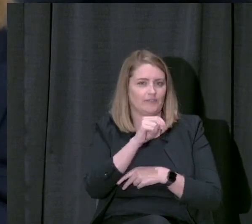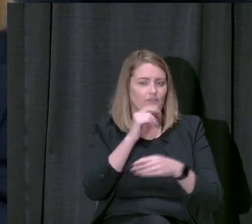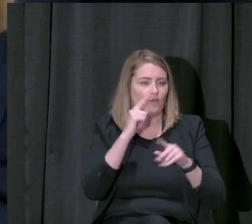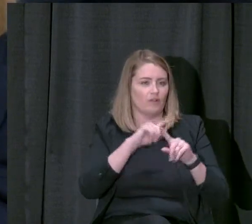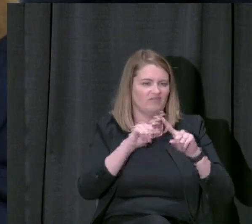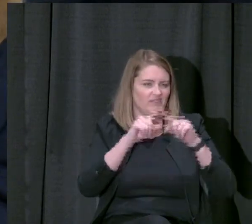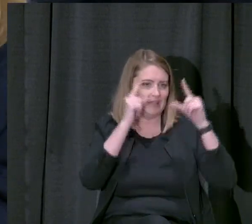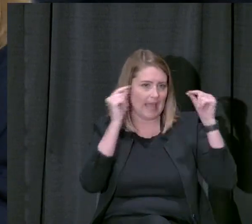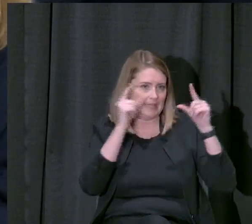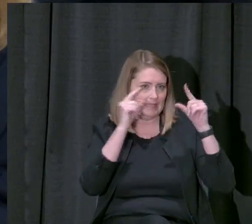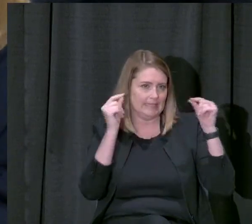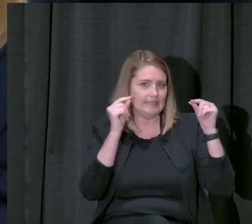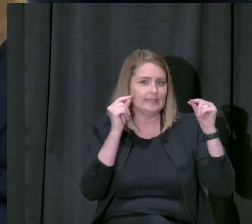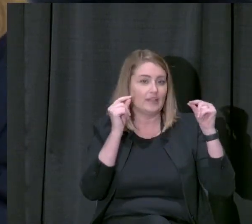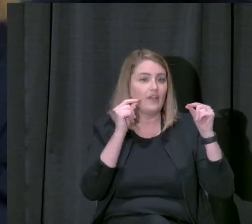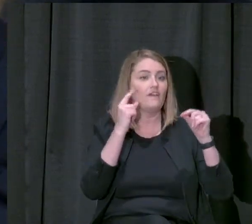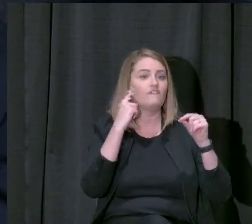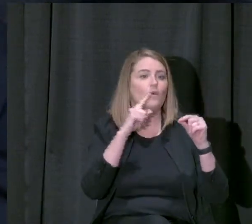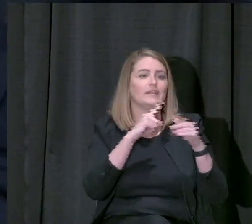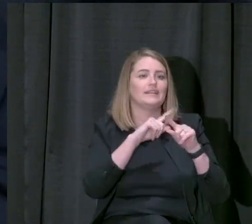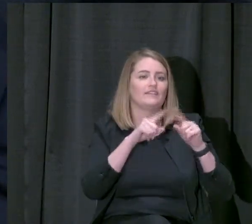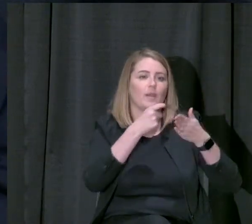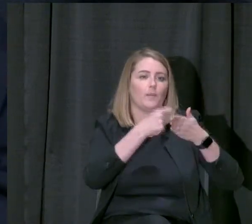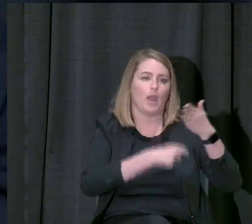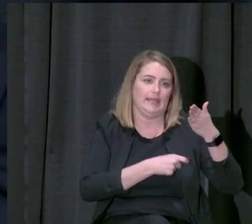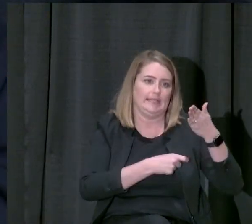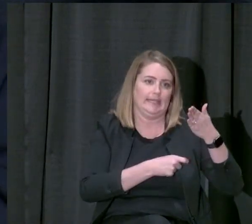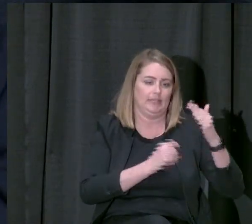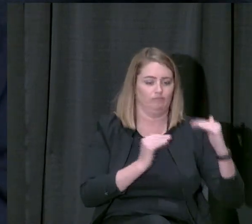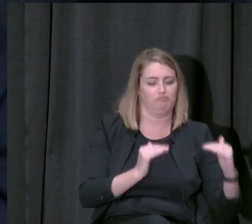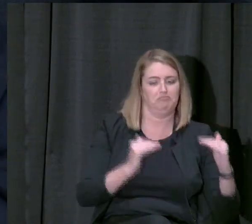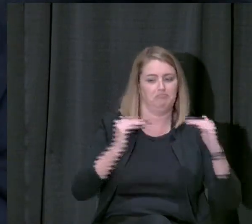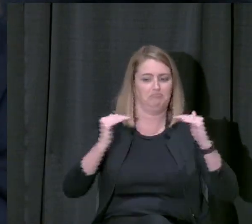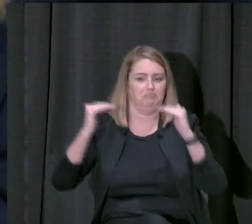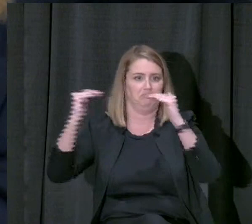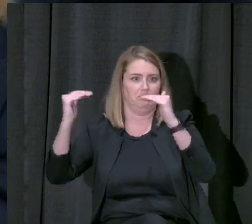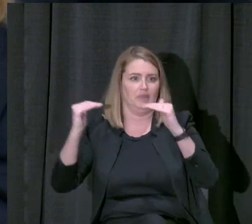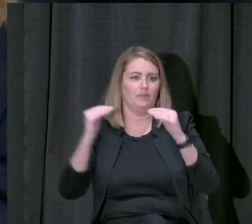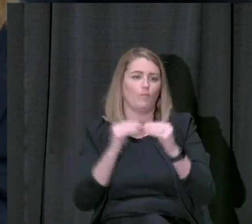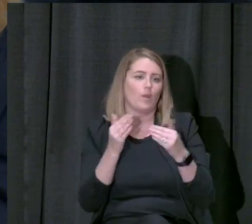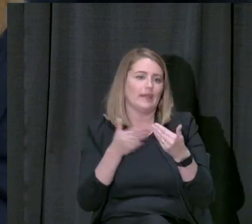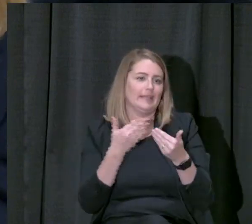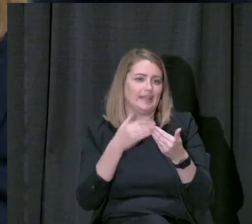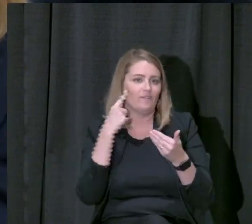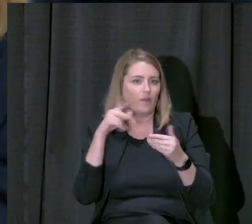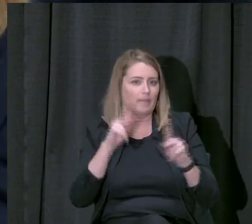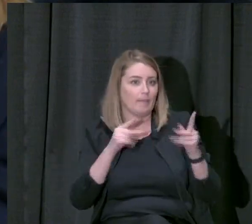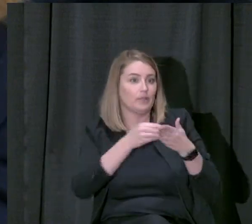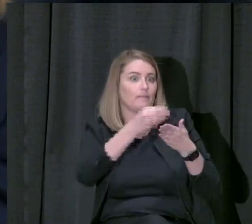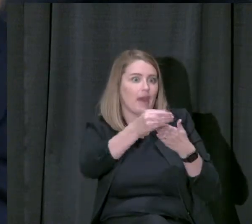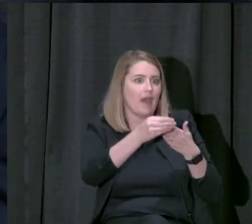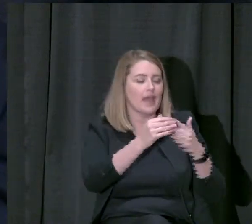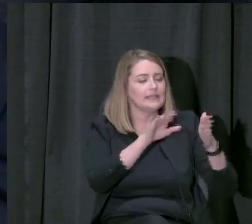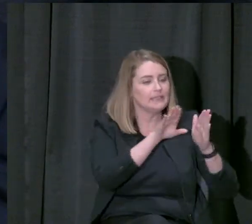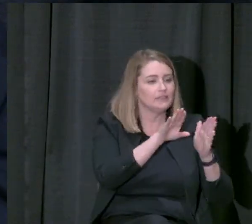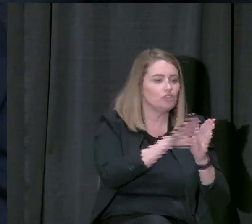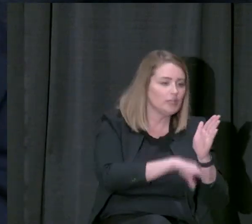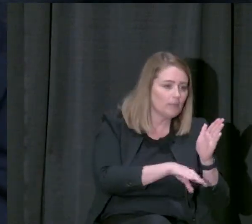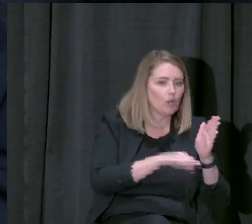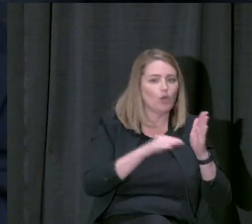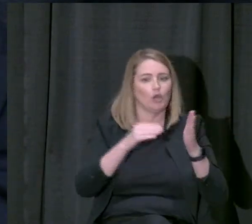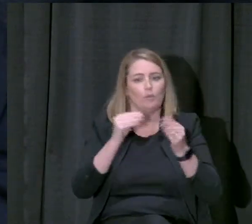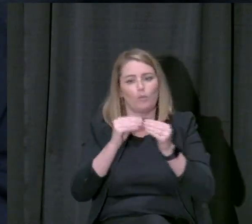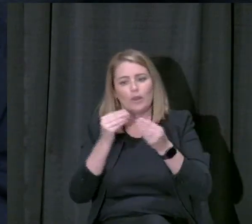to address certain price points, which is making it easier for people to get the glasses on, in